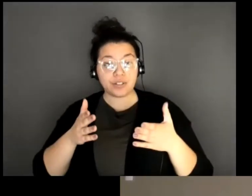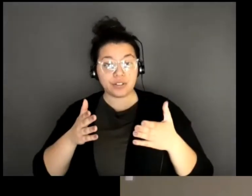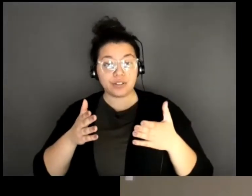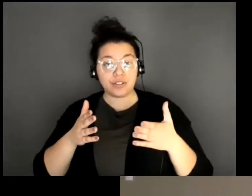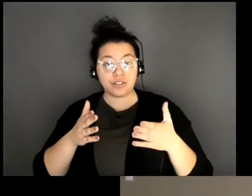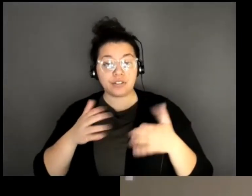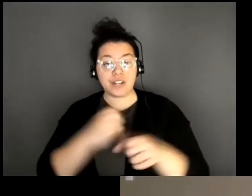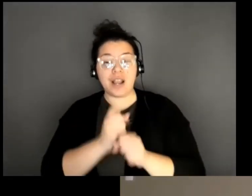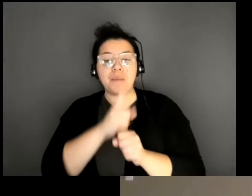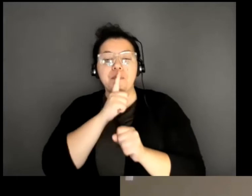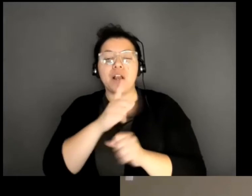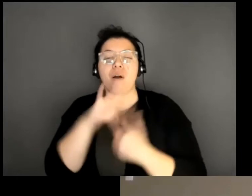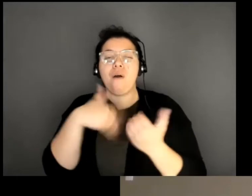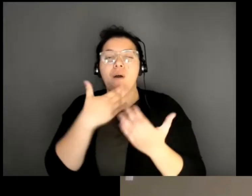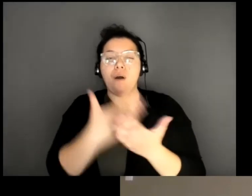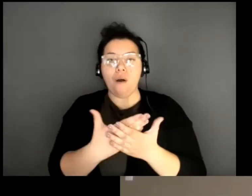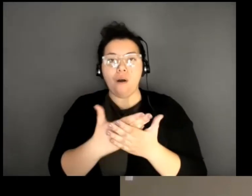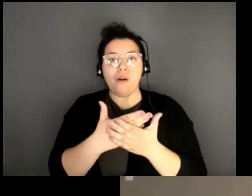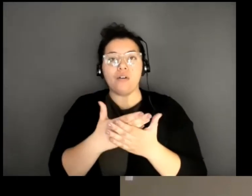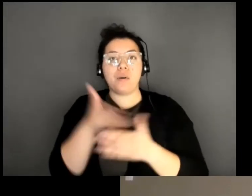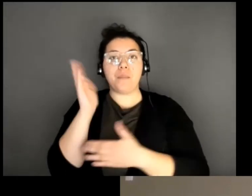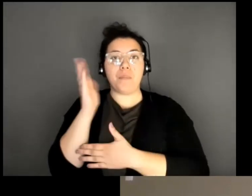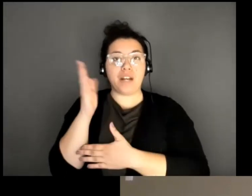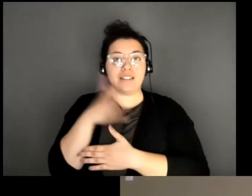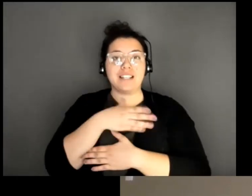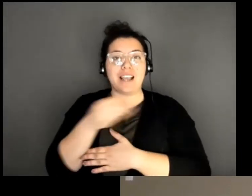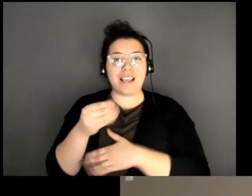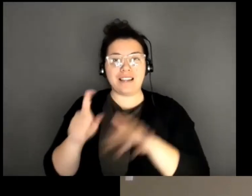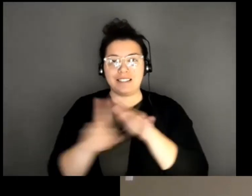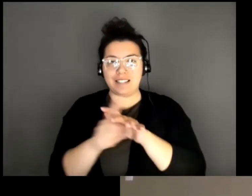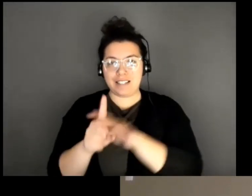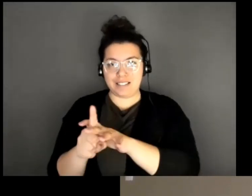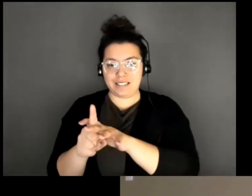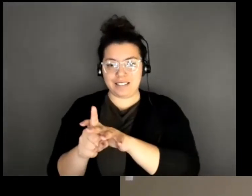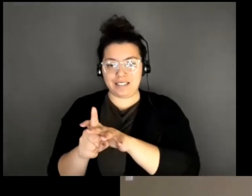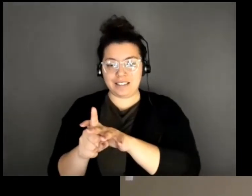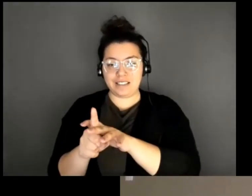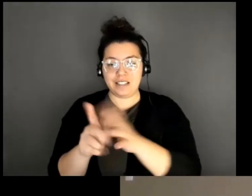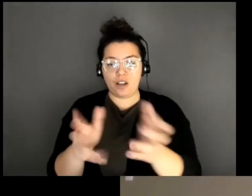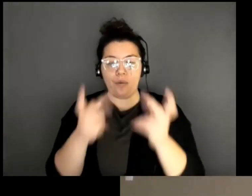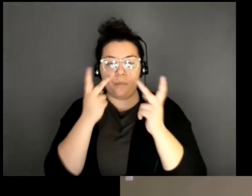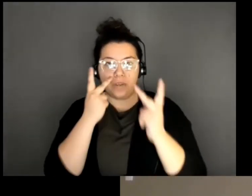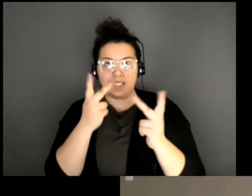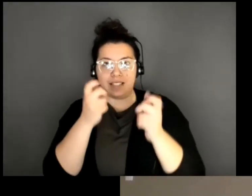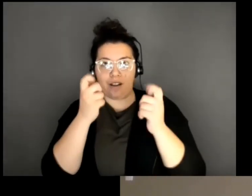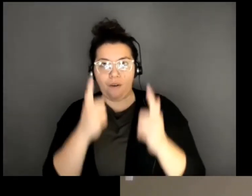and attendees, okay? All change your settings so we can see. We have a lot of front desk,